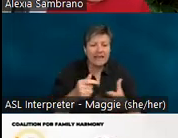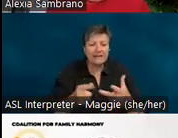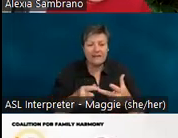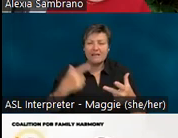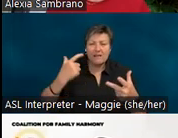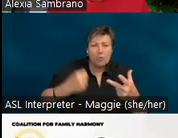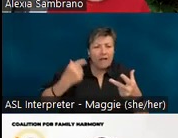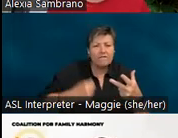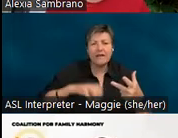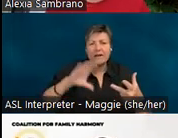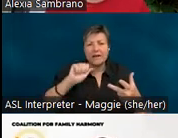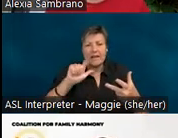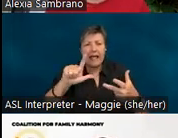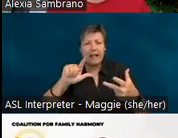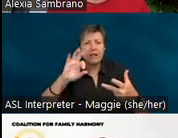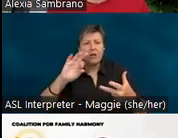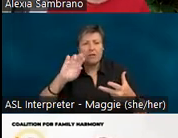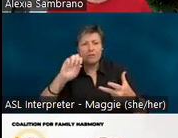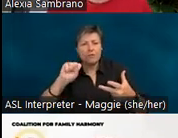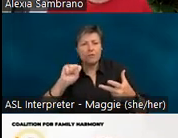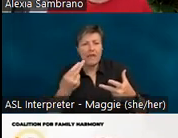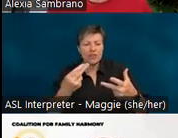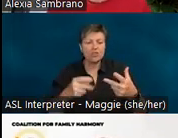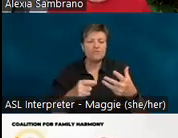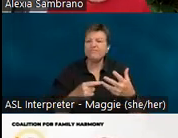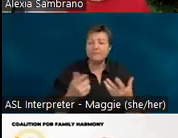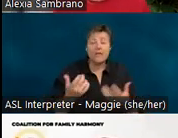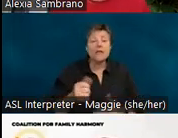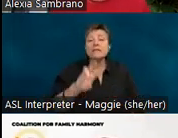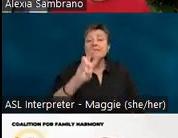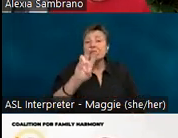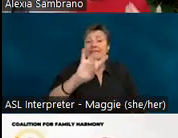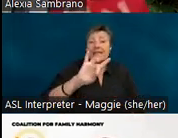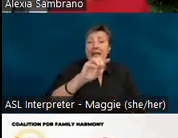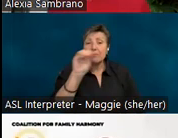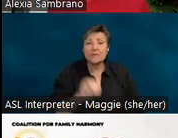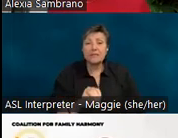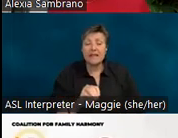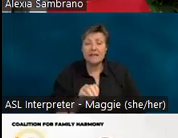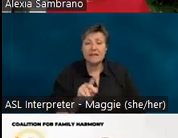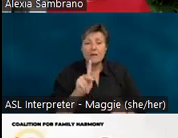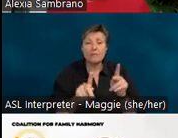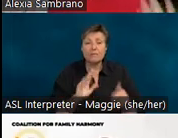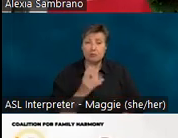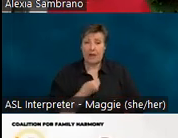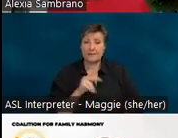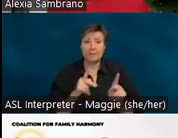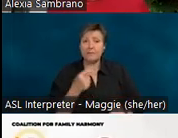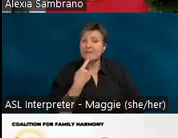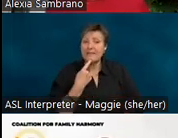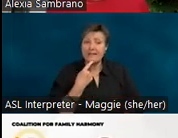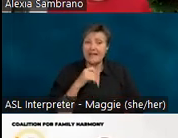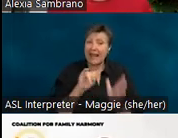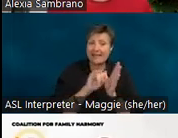CalFresh. 68% of trans folks also said that none of their IDs or records reflected both their correct name and their gender